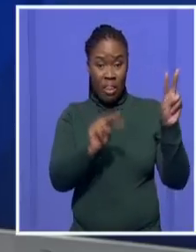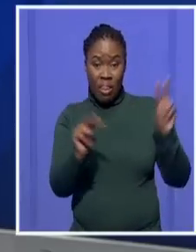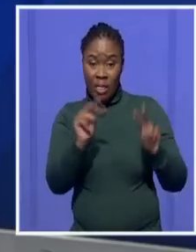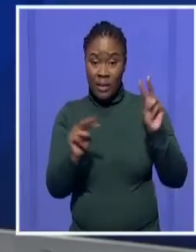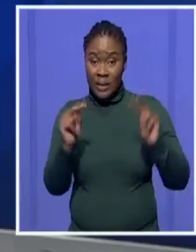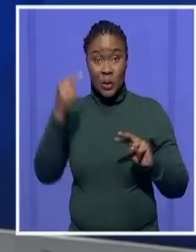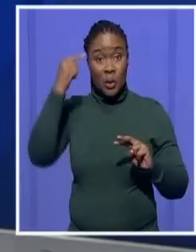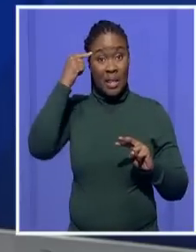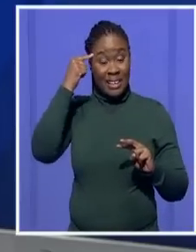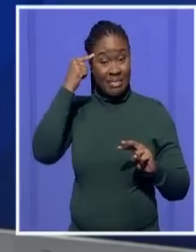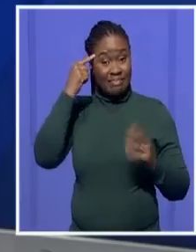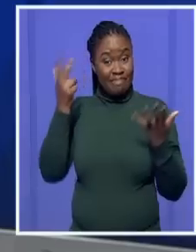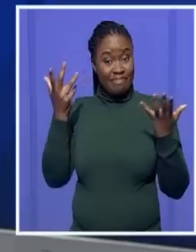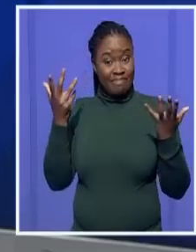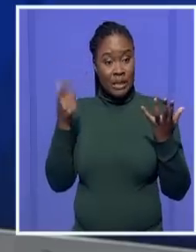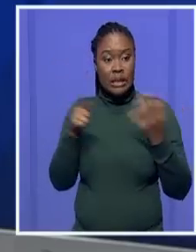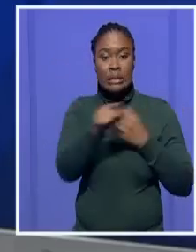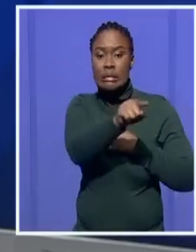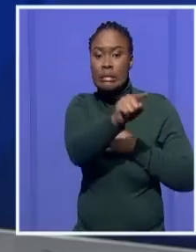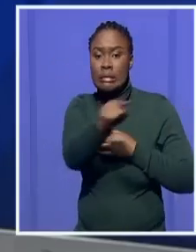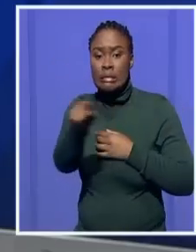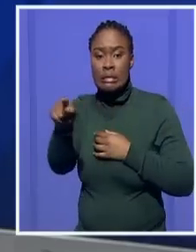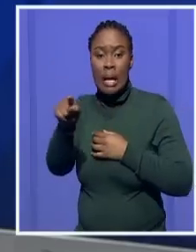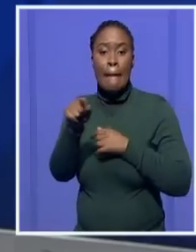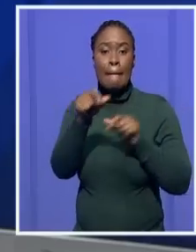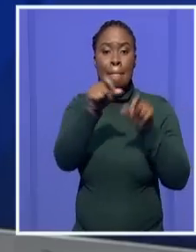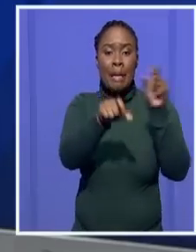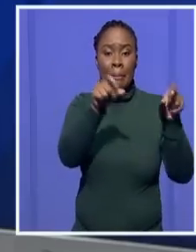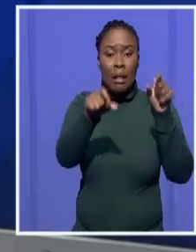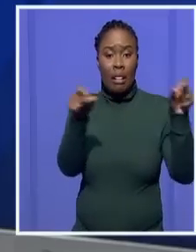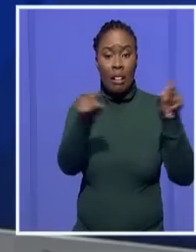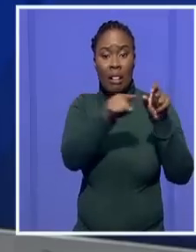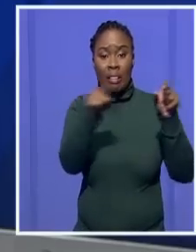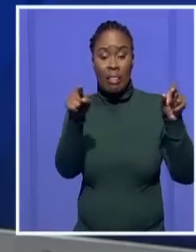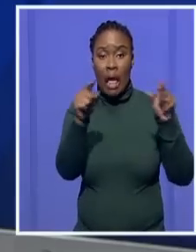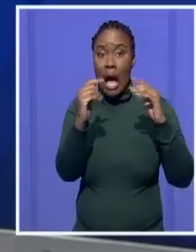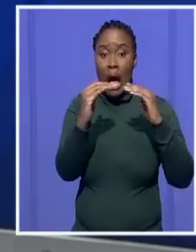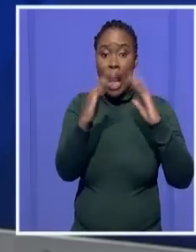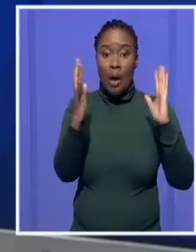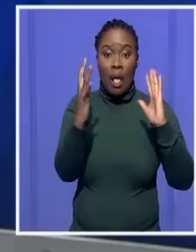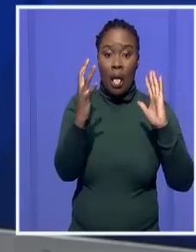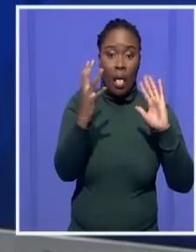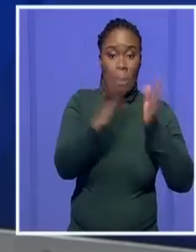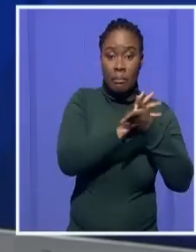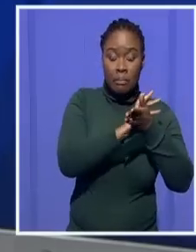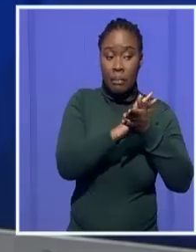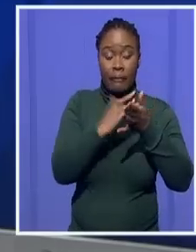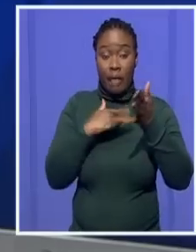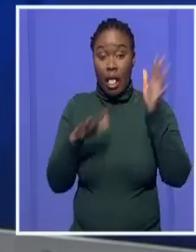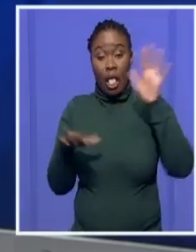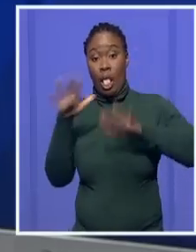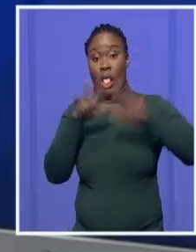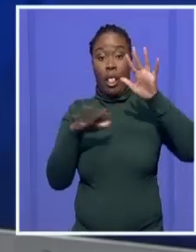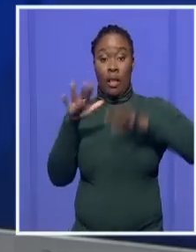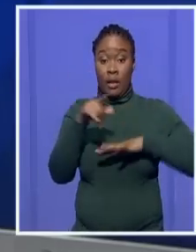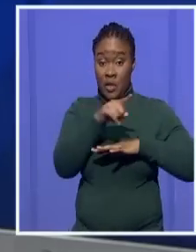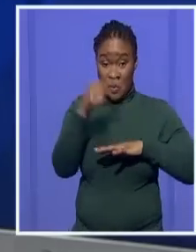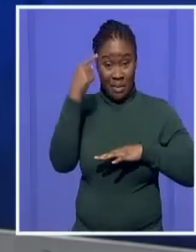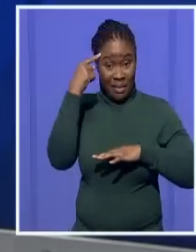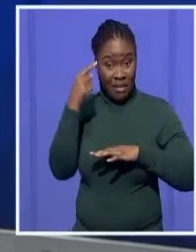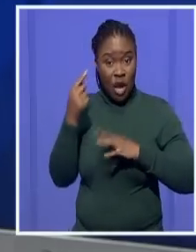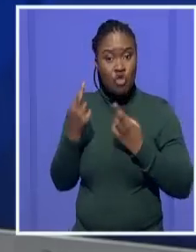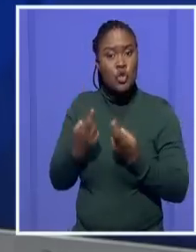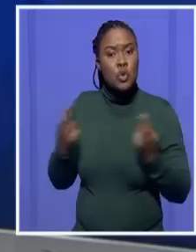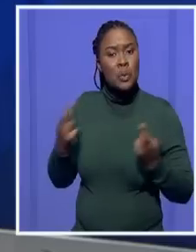to assist those who are being affected by this? Because I recall the last time, and I did raise this issue with